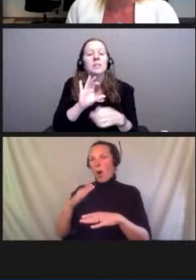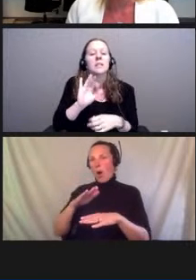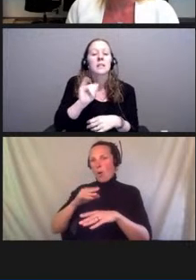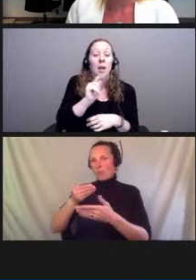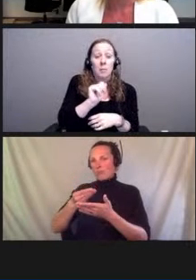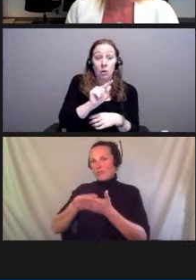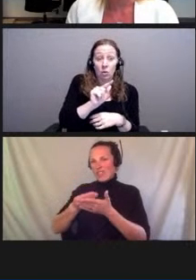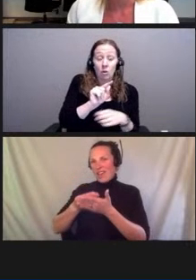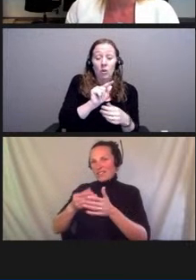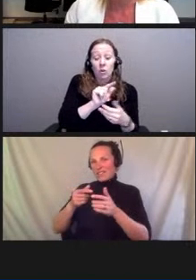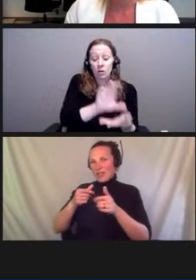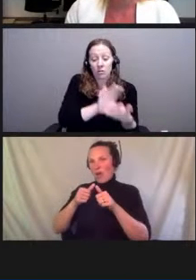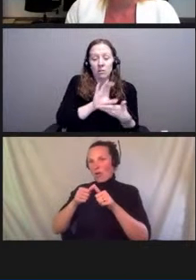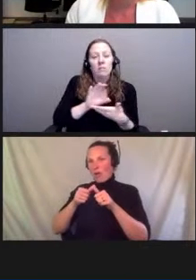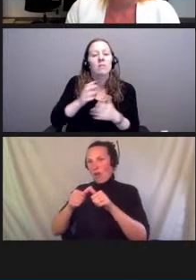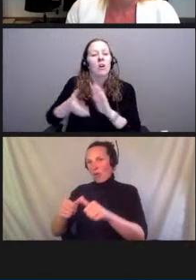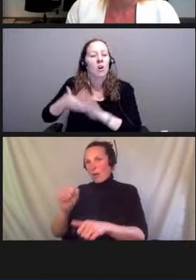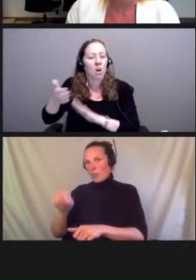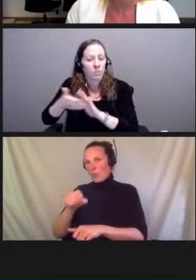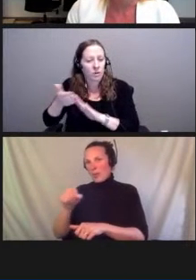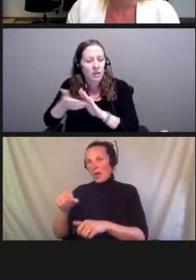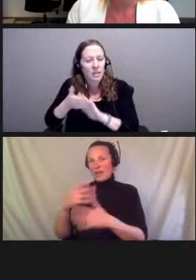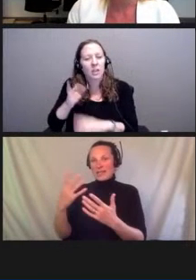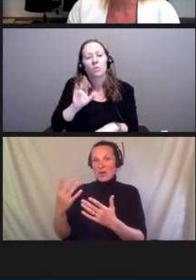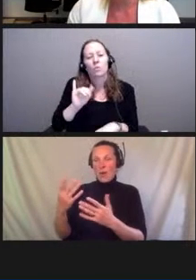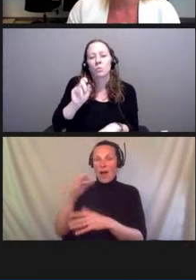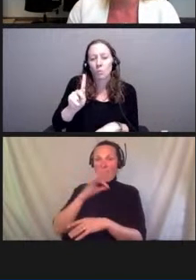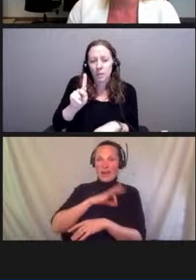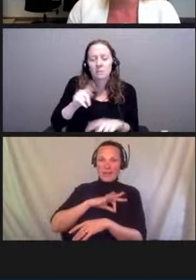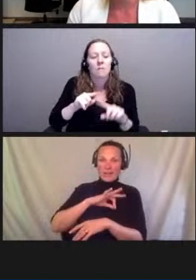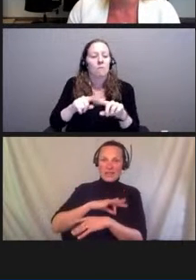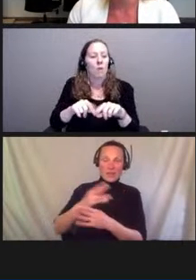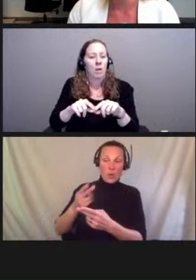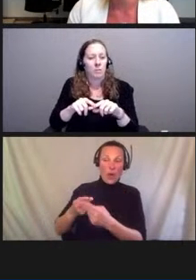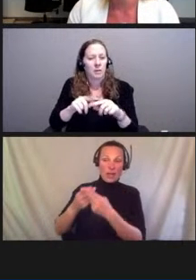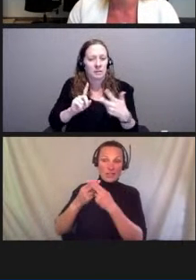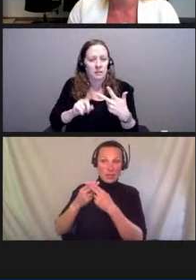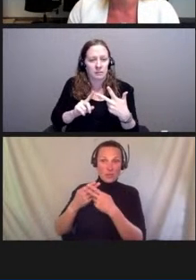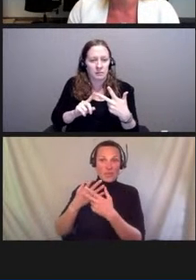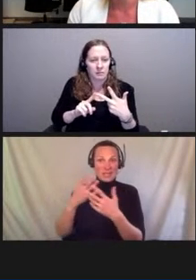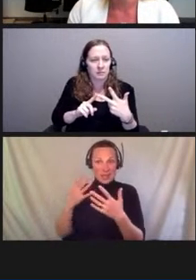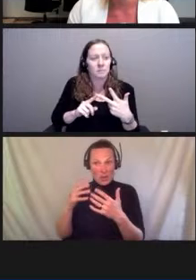and savings, along with risk and reliability. Next slide, please.